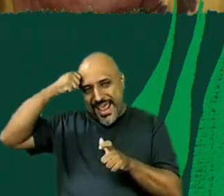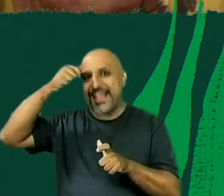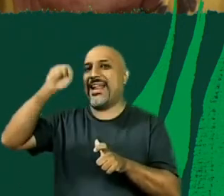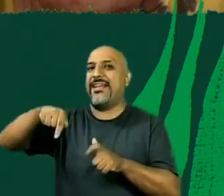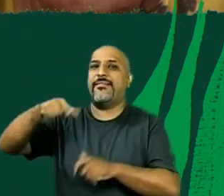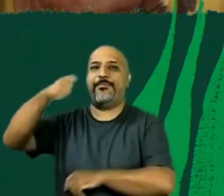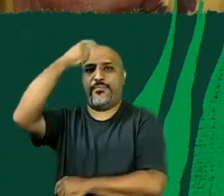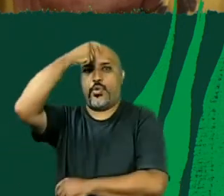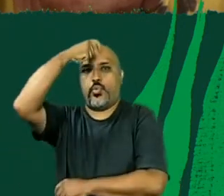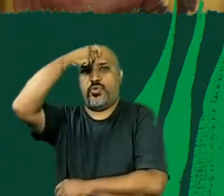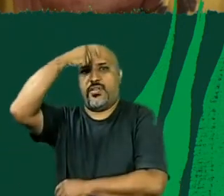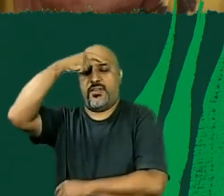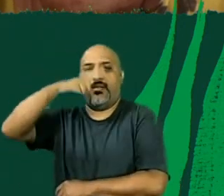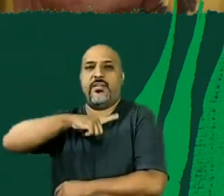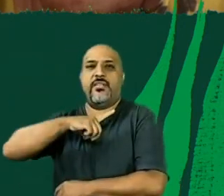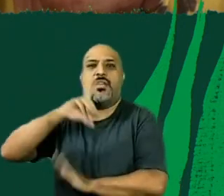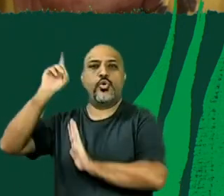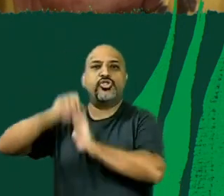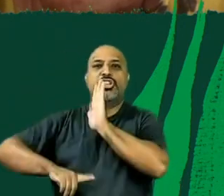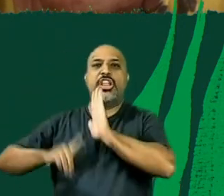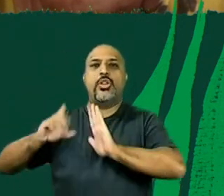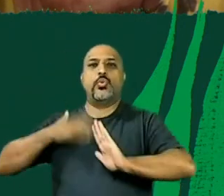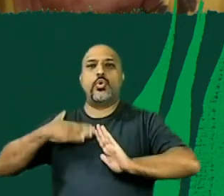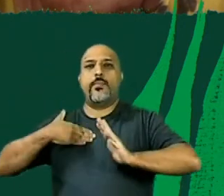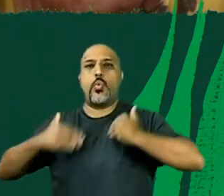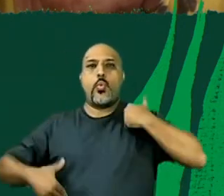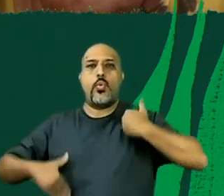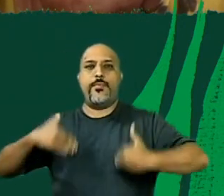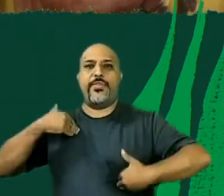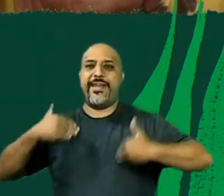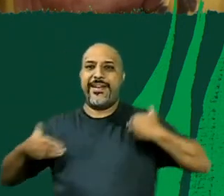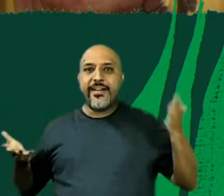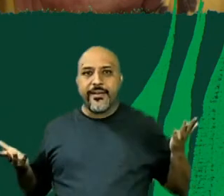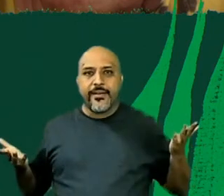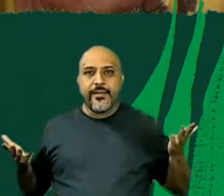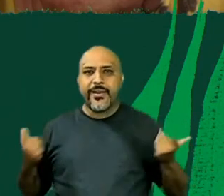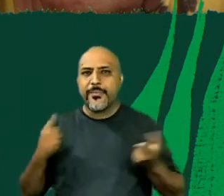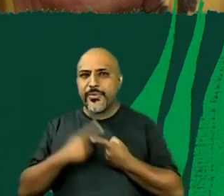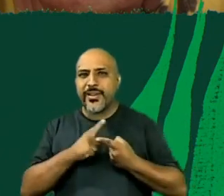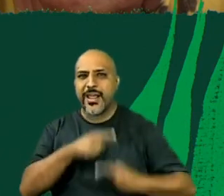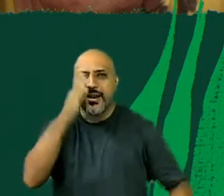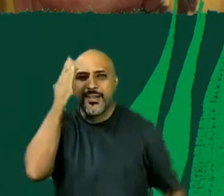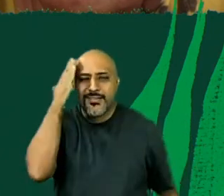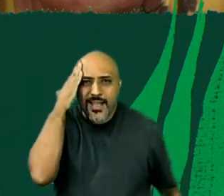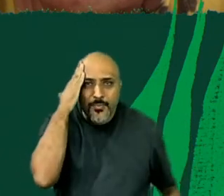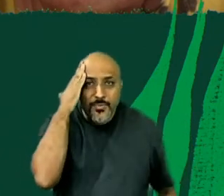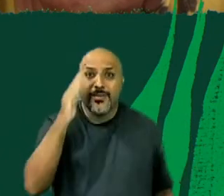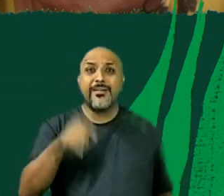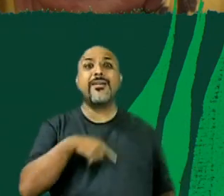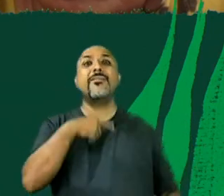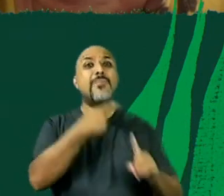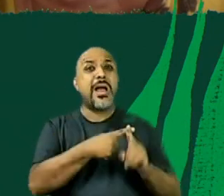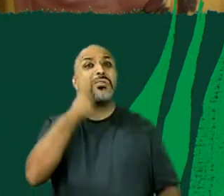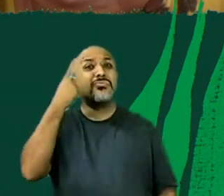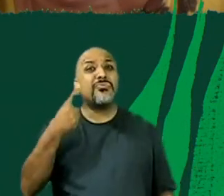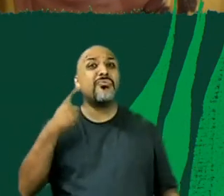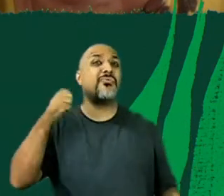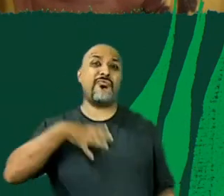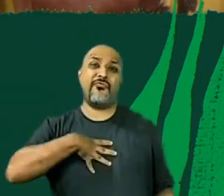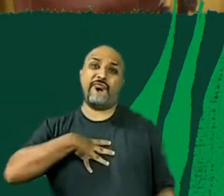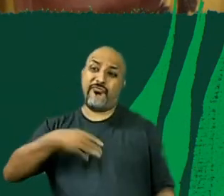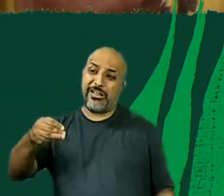have the full awareness that they have a right over their own. Is that the reason? Because they have the right over their body because they know that one more